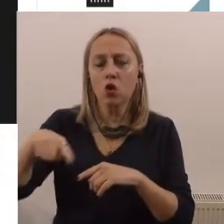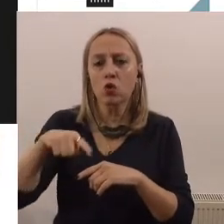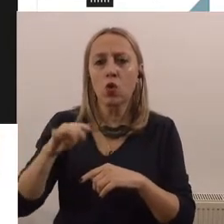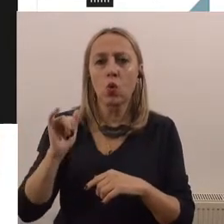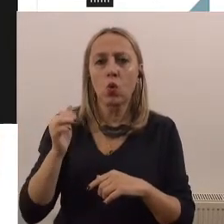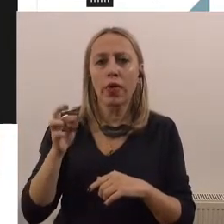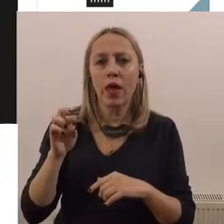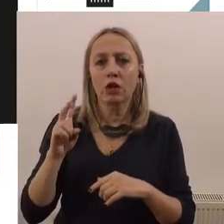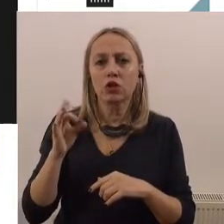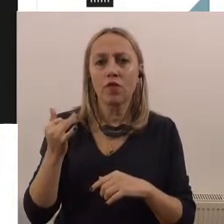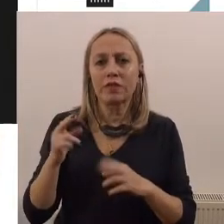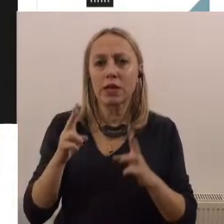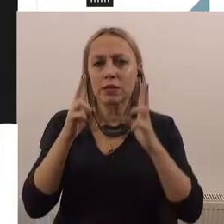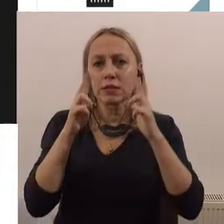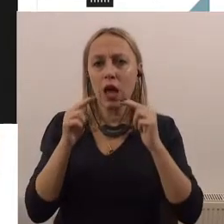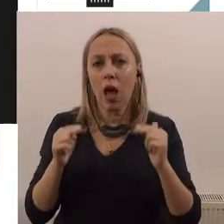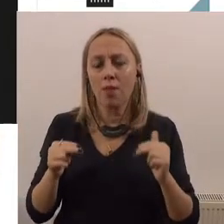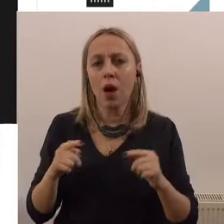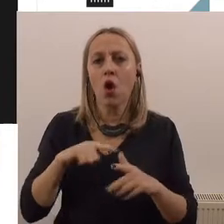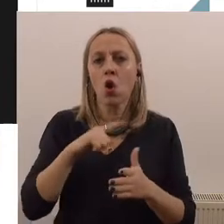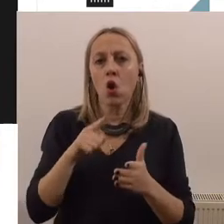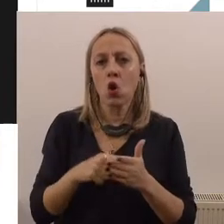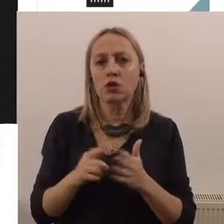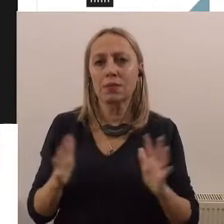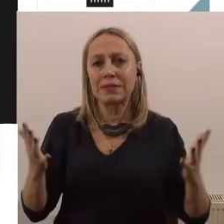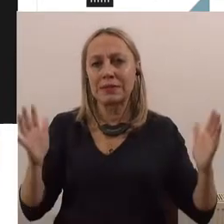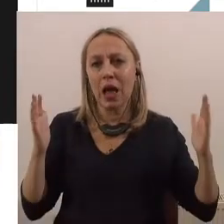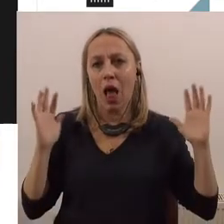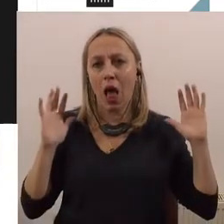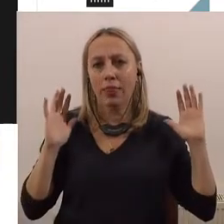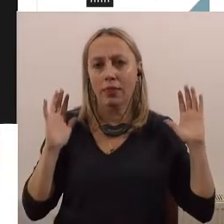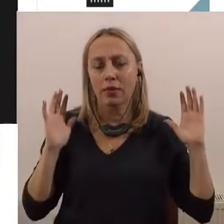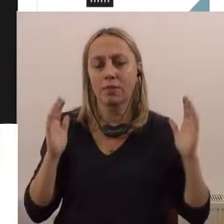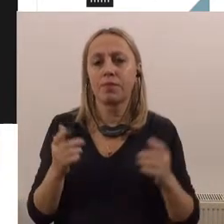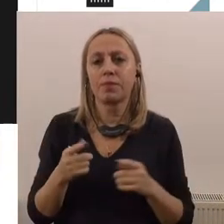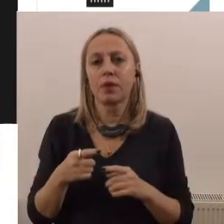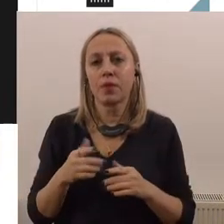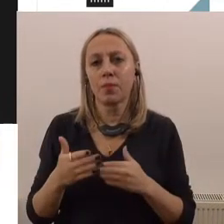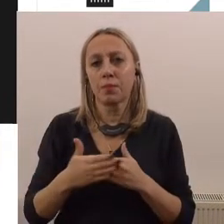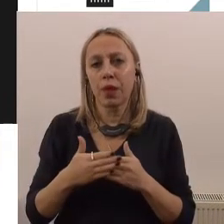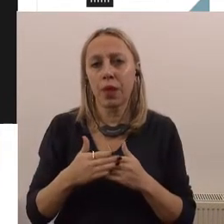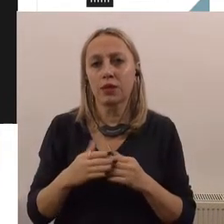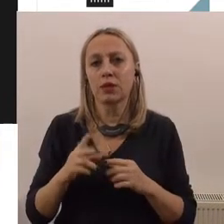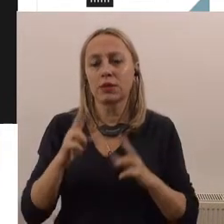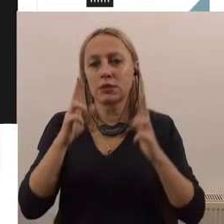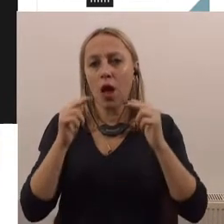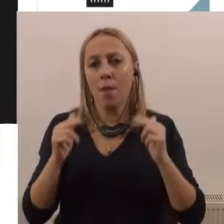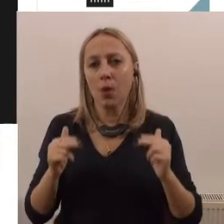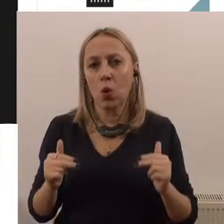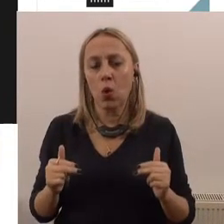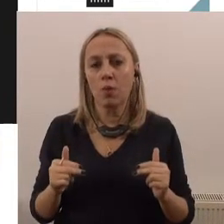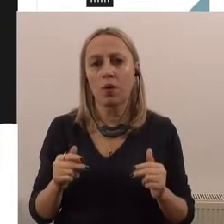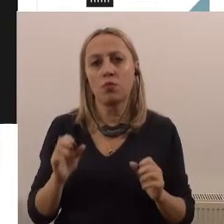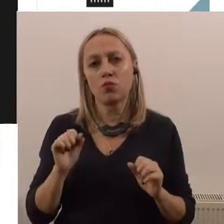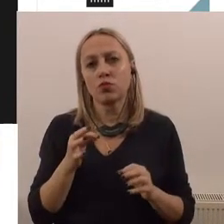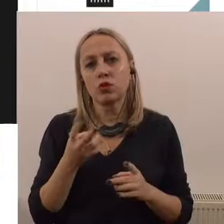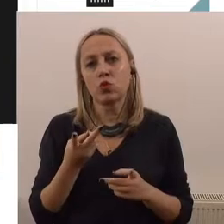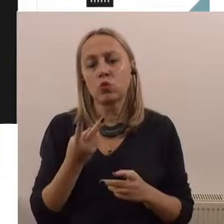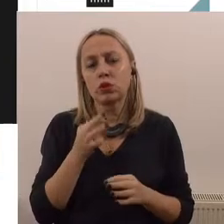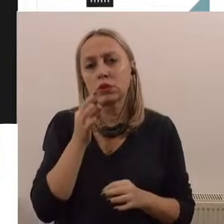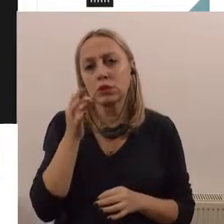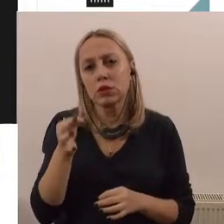castle. Maybe a few words about the castle itself. Here we see the